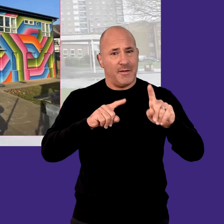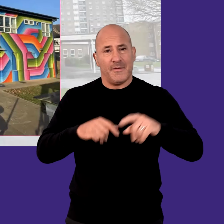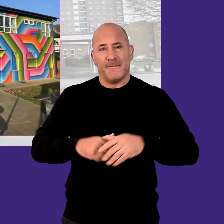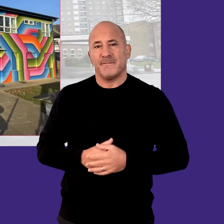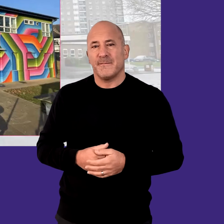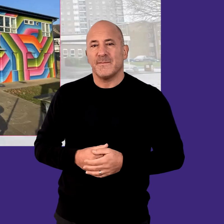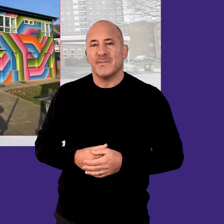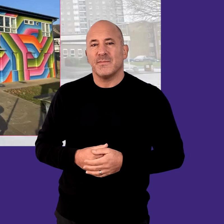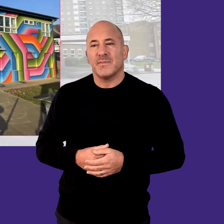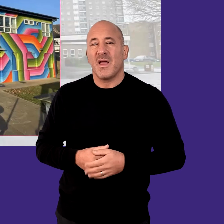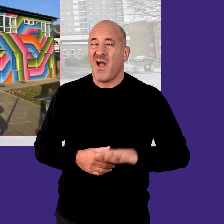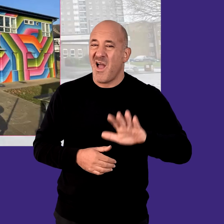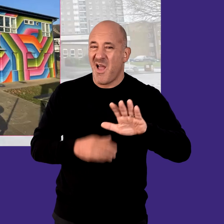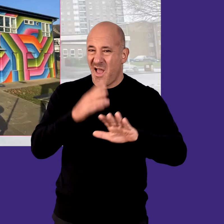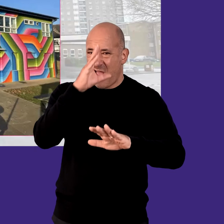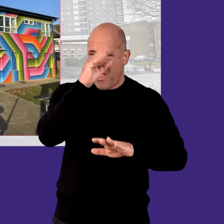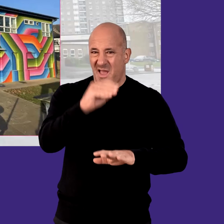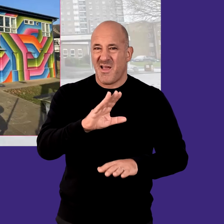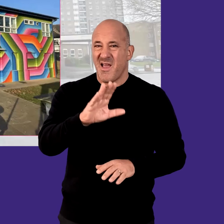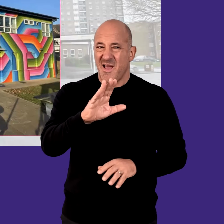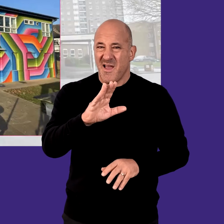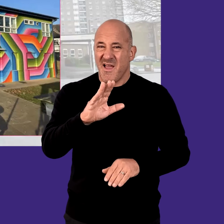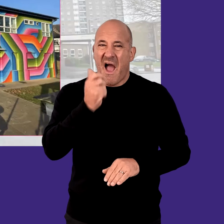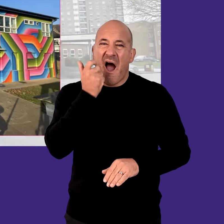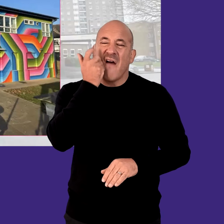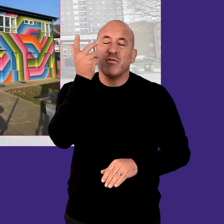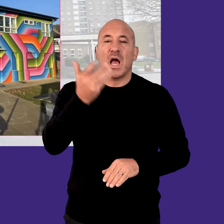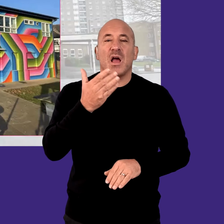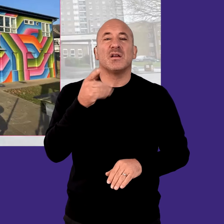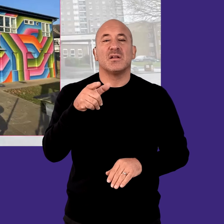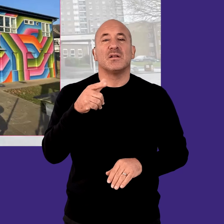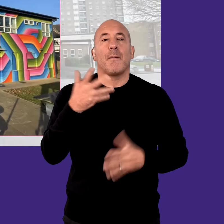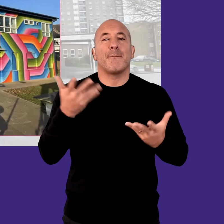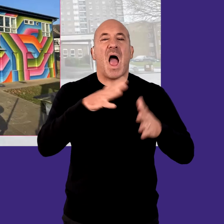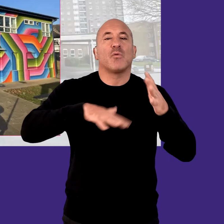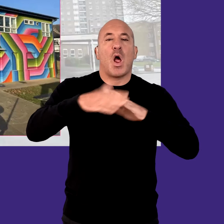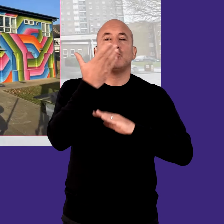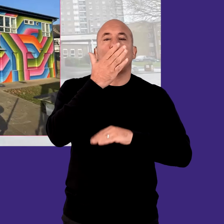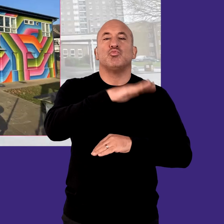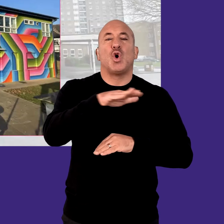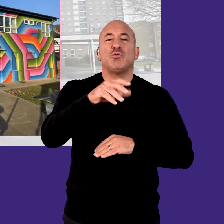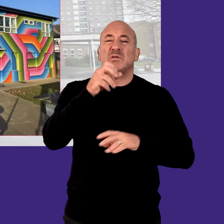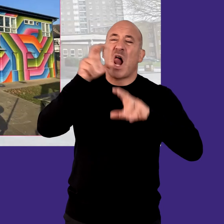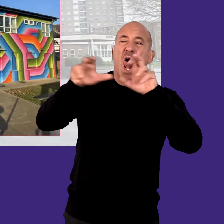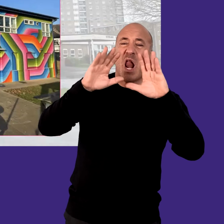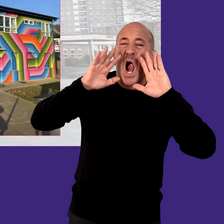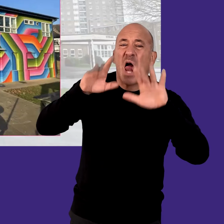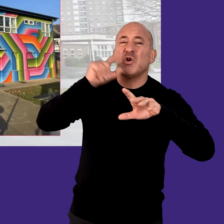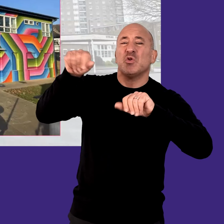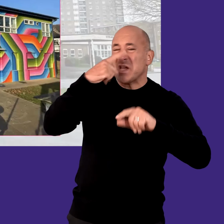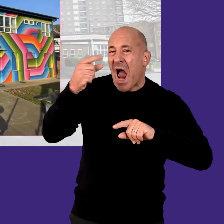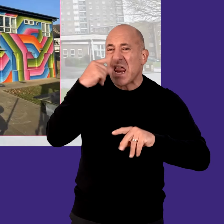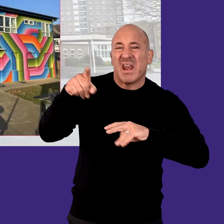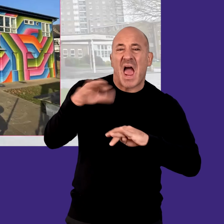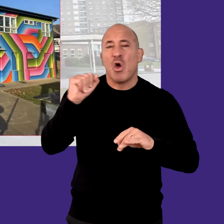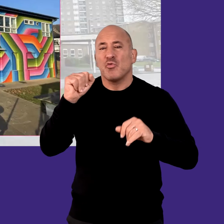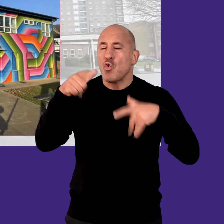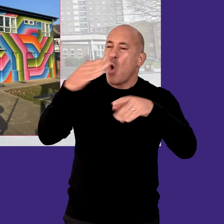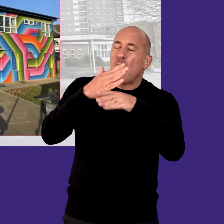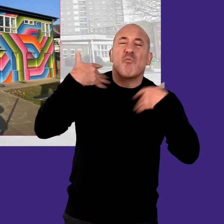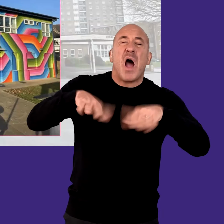the artist, going in and having conversations about his work. I will say also that he got harassed every day by school children in